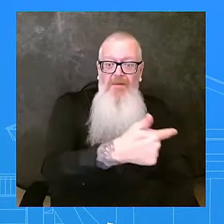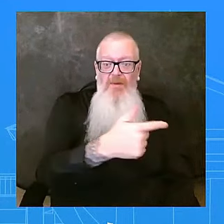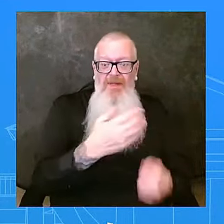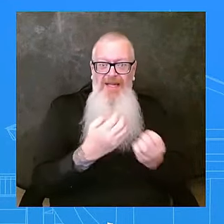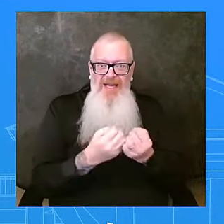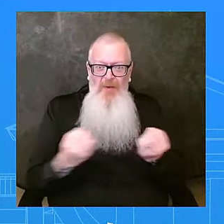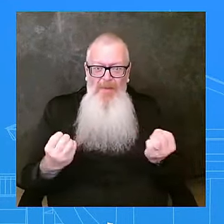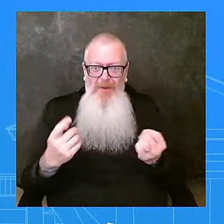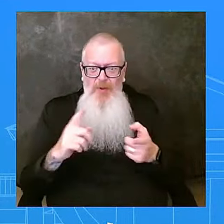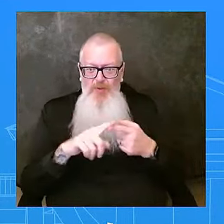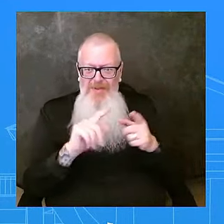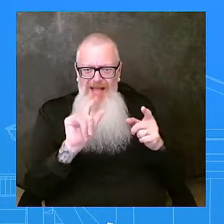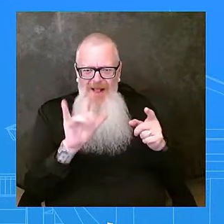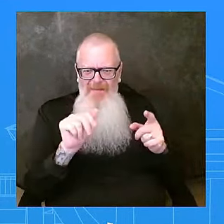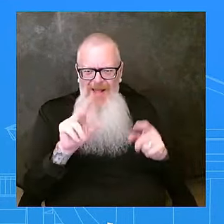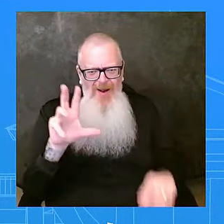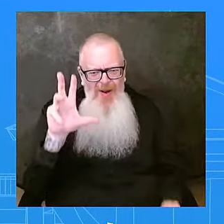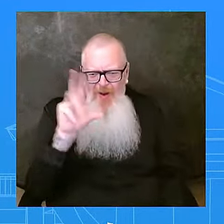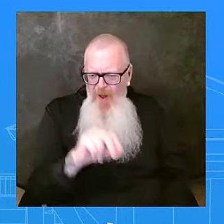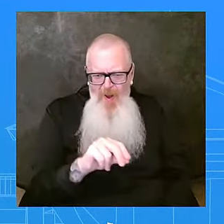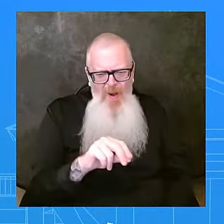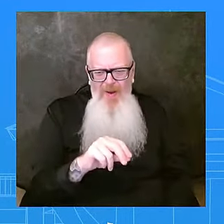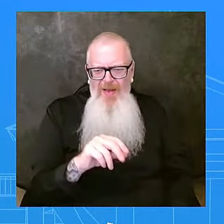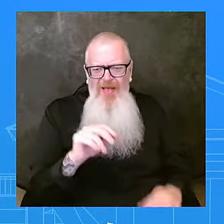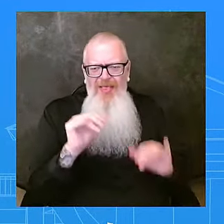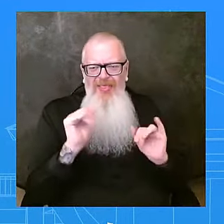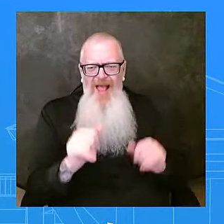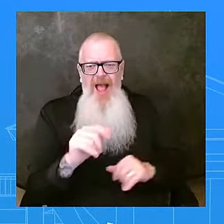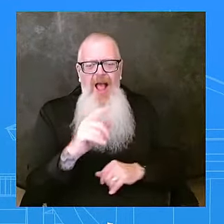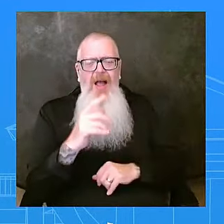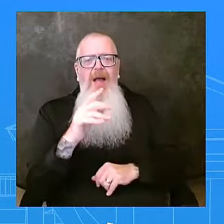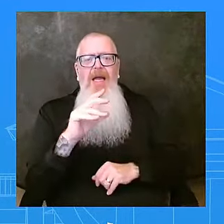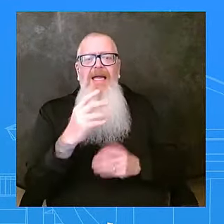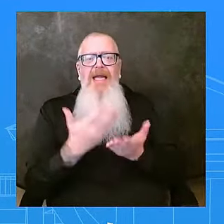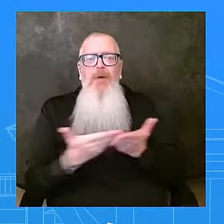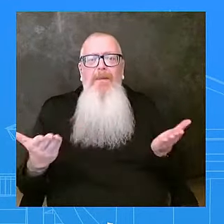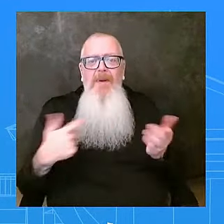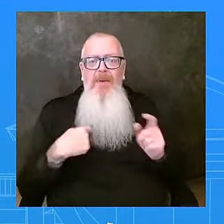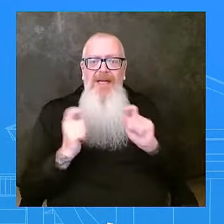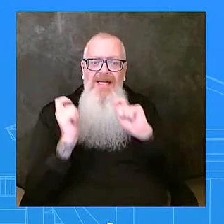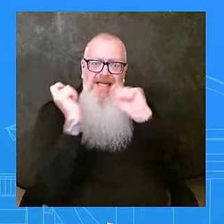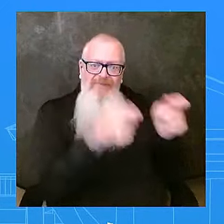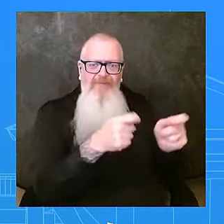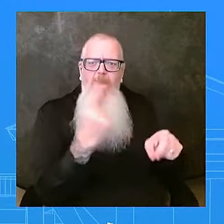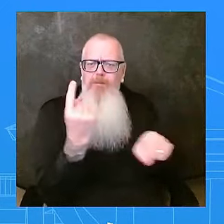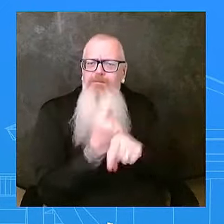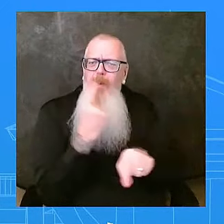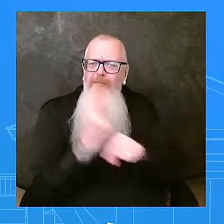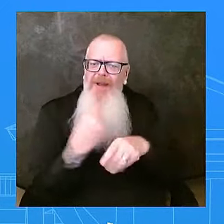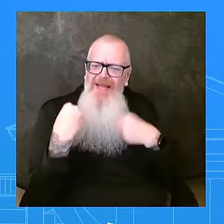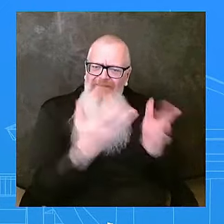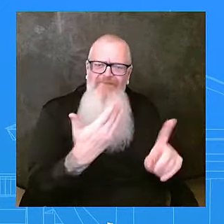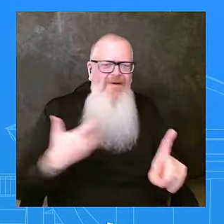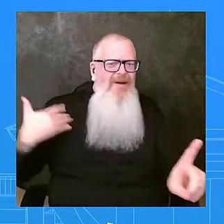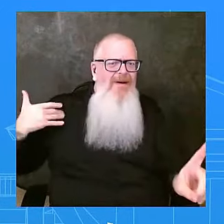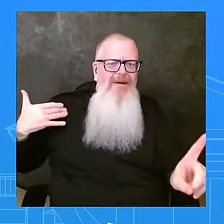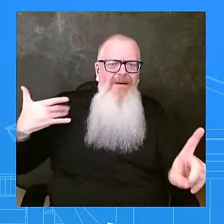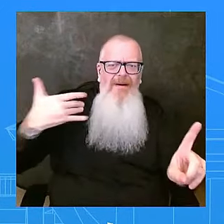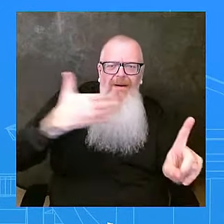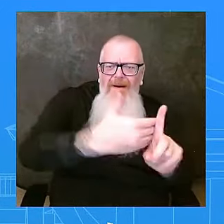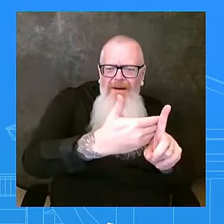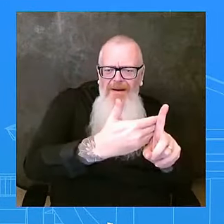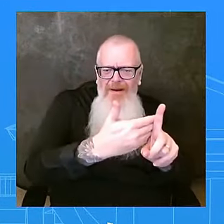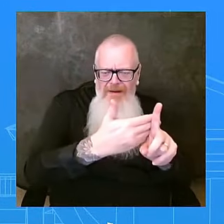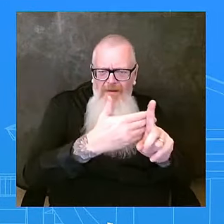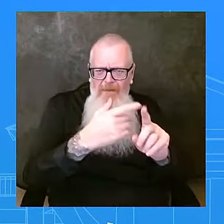to Afghan security forces appropriately and with congressional approval over the course of two decades of war. That equipment